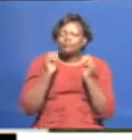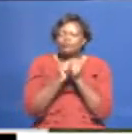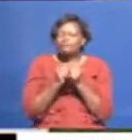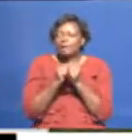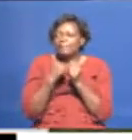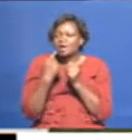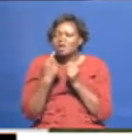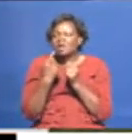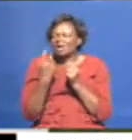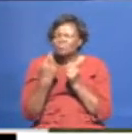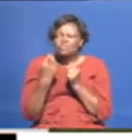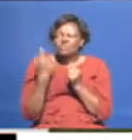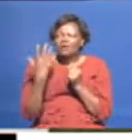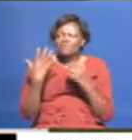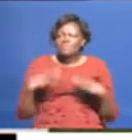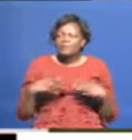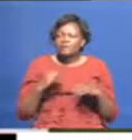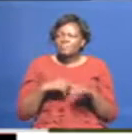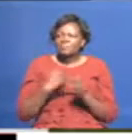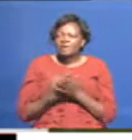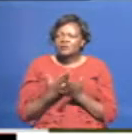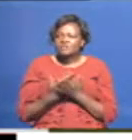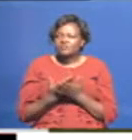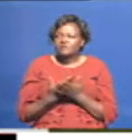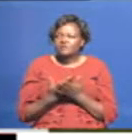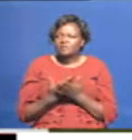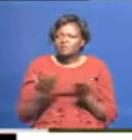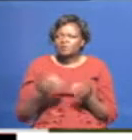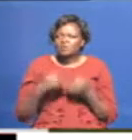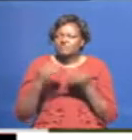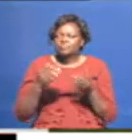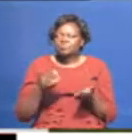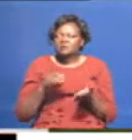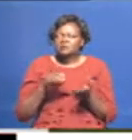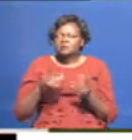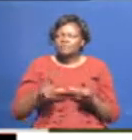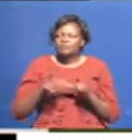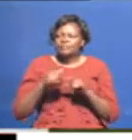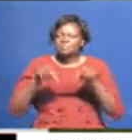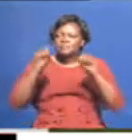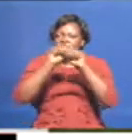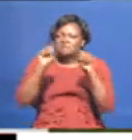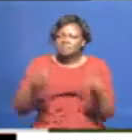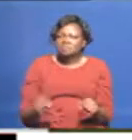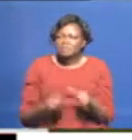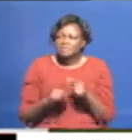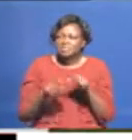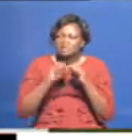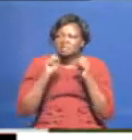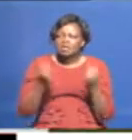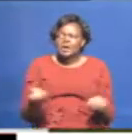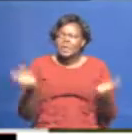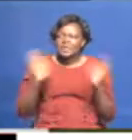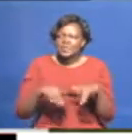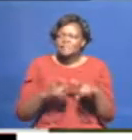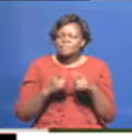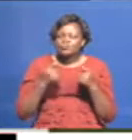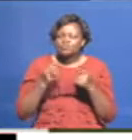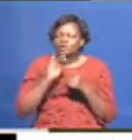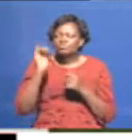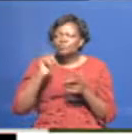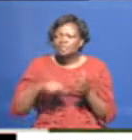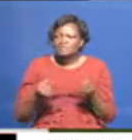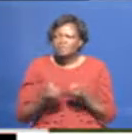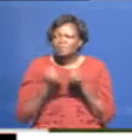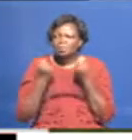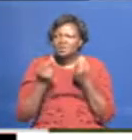we reached the point of generating the certificate from the system collapsed. So we have been trying to ask them what is happening.